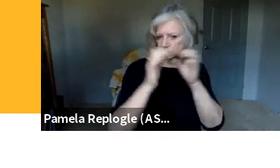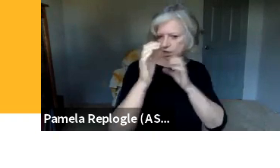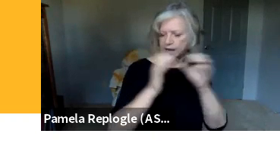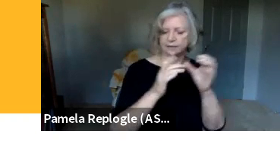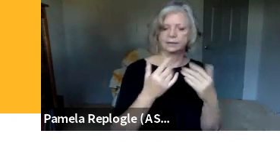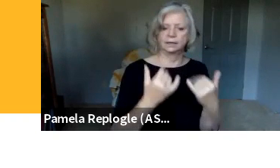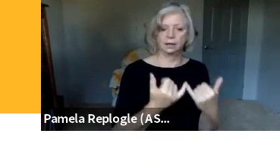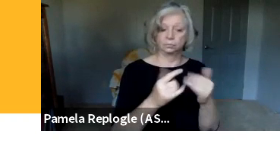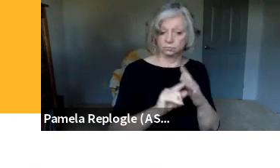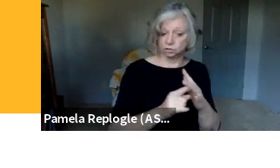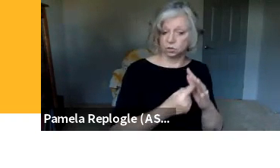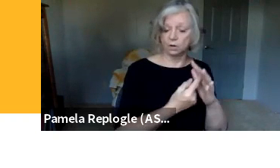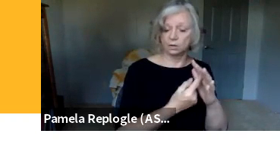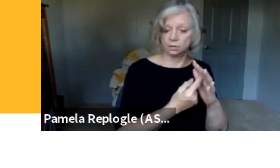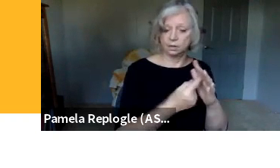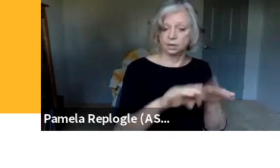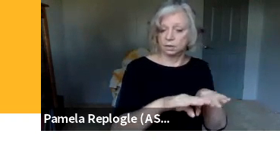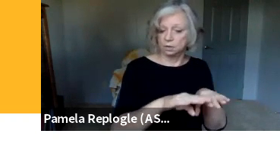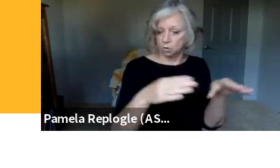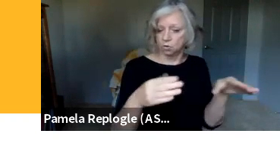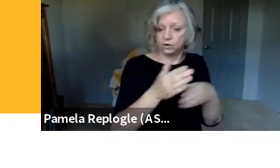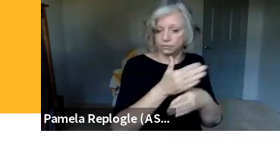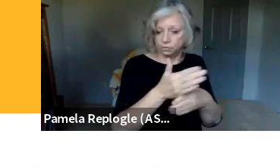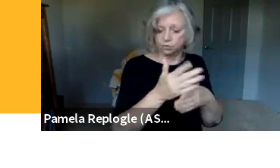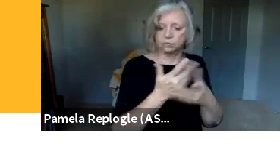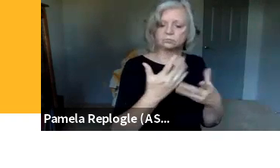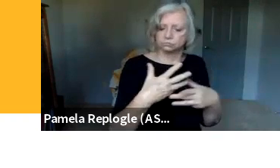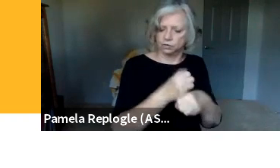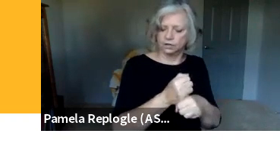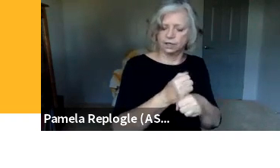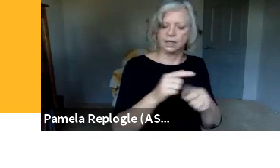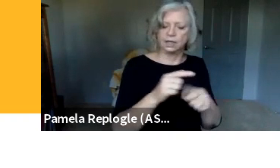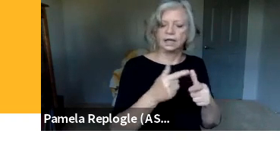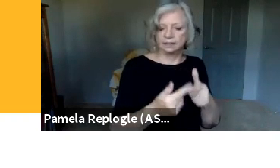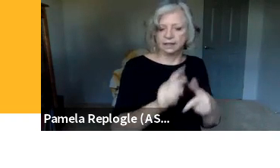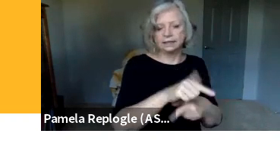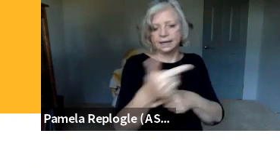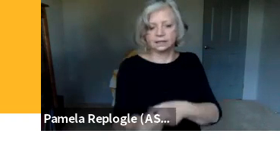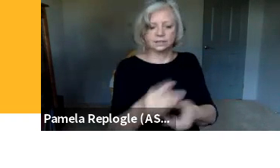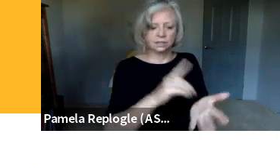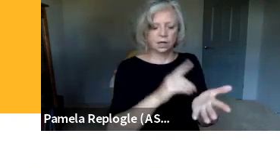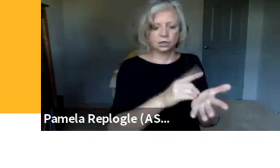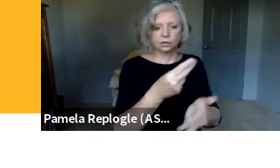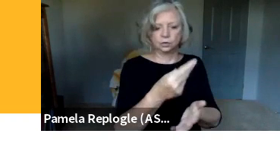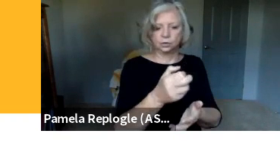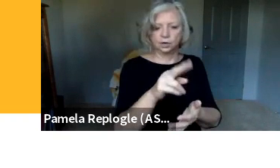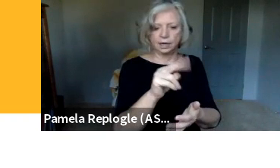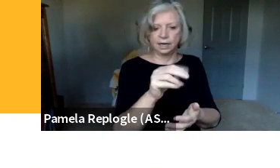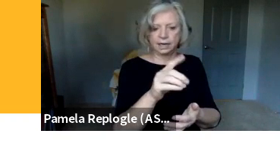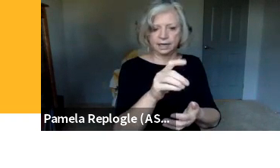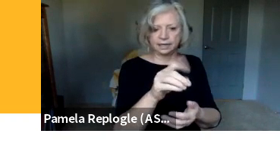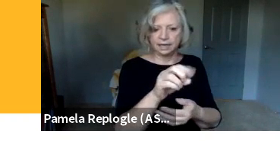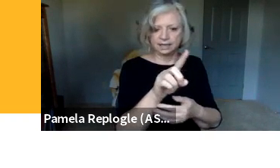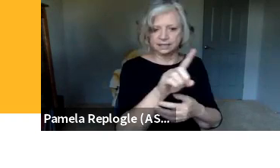and then just with a general overview quickly, and then I will ask Dr. Hernandez these questions. Please go ahead,